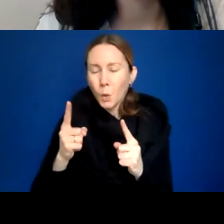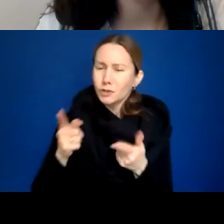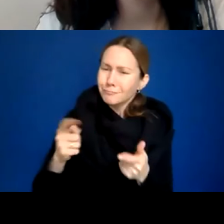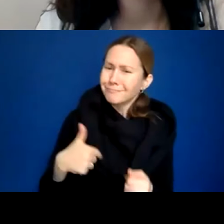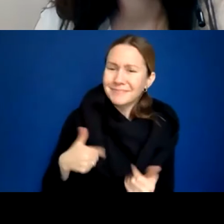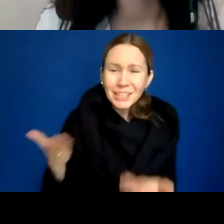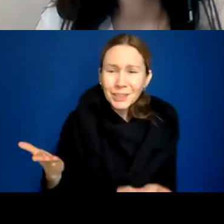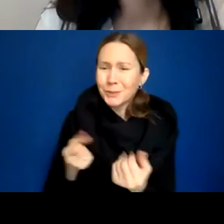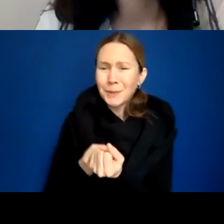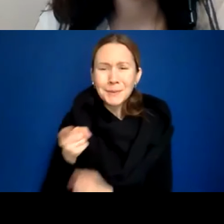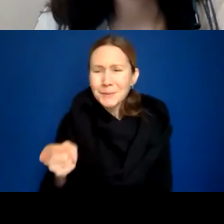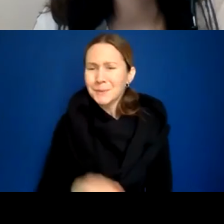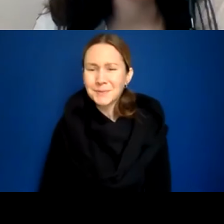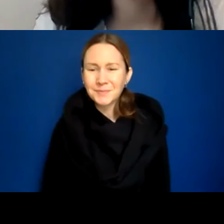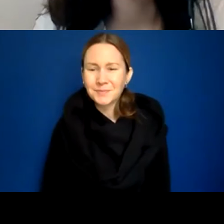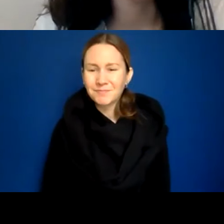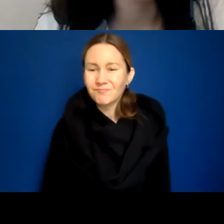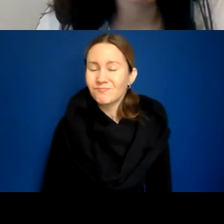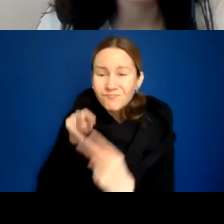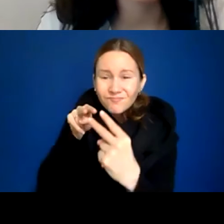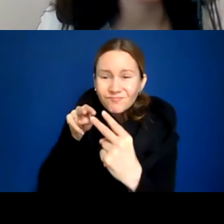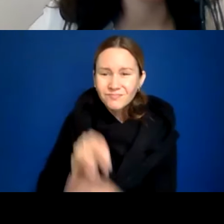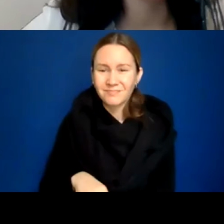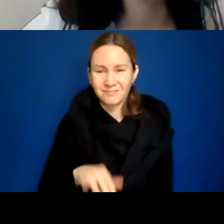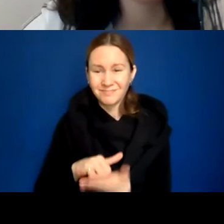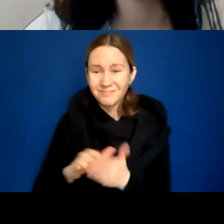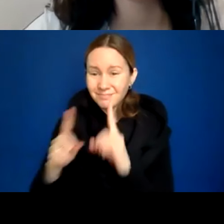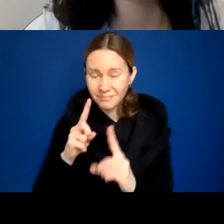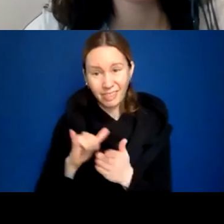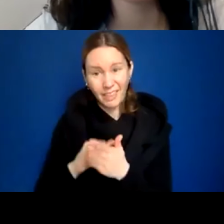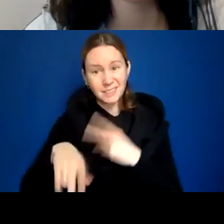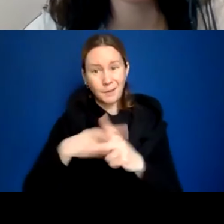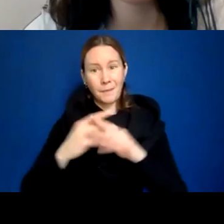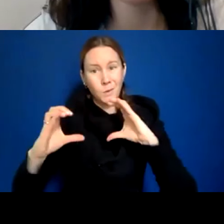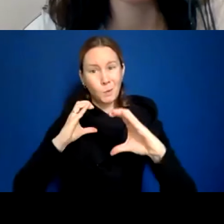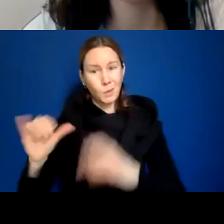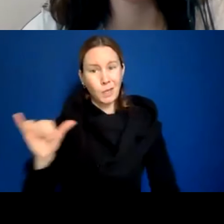somebody there communicating with eye contact is communication too.